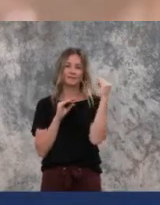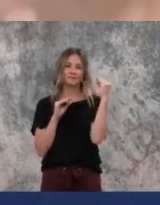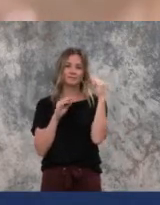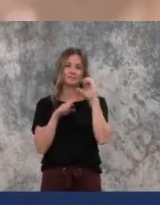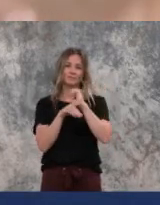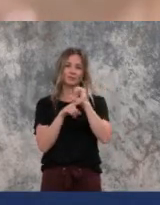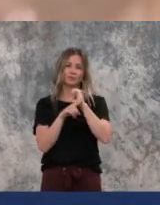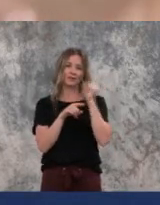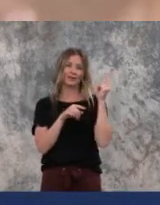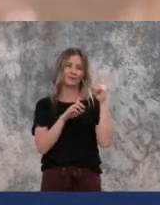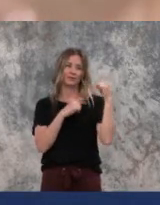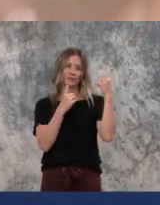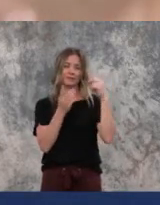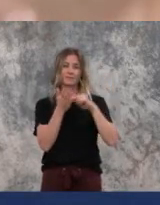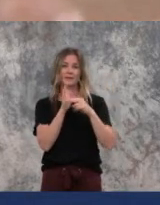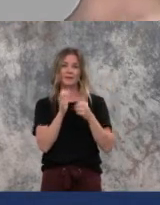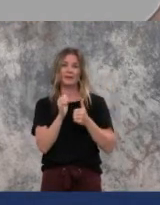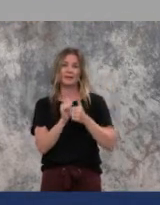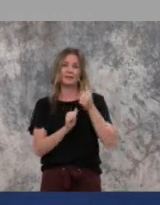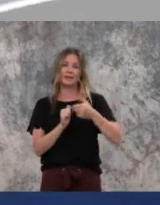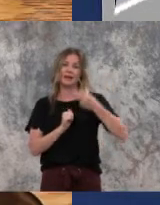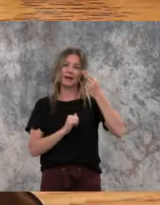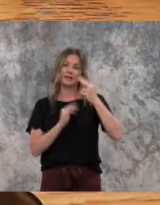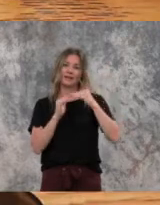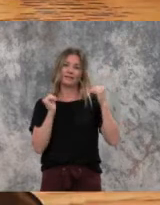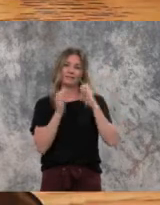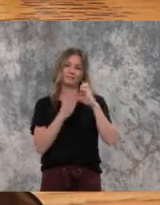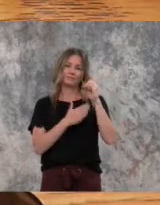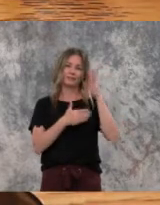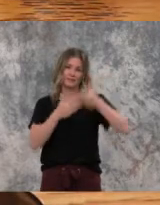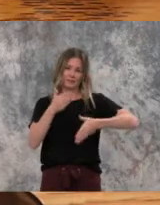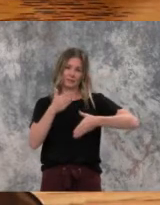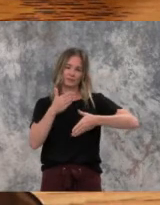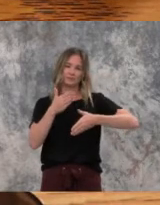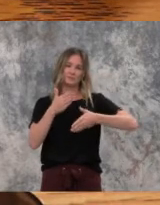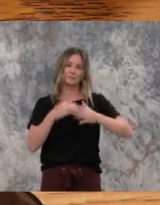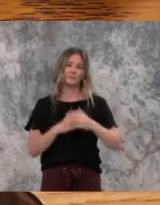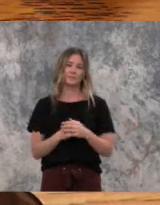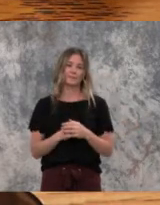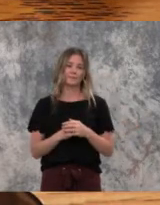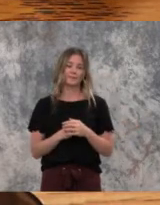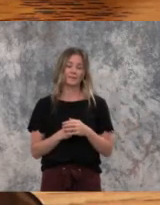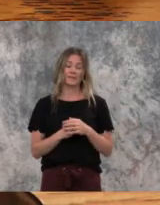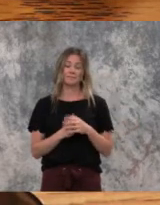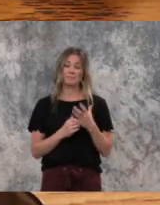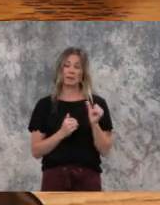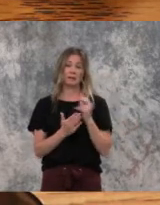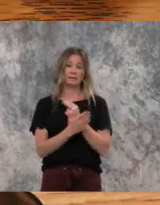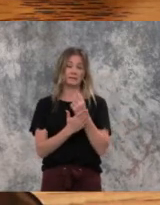history. So what is the highest level of education you've completed? What